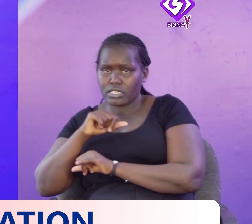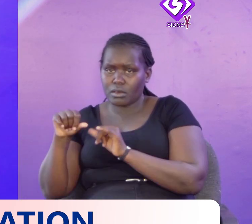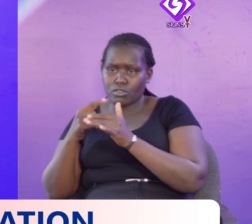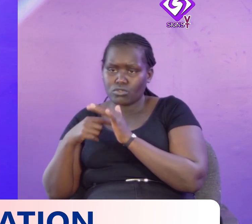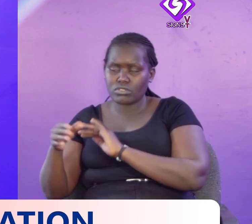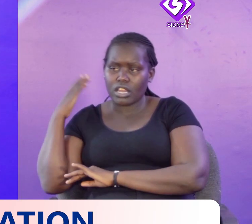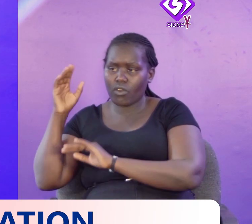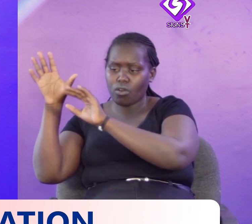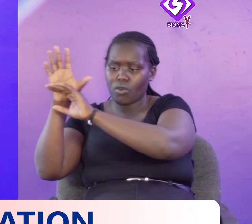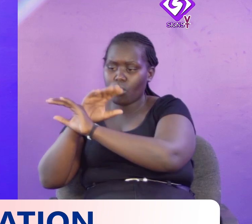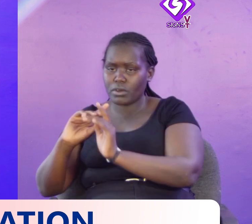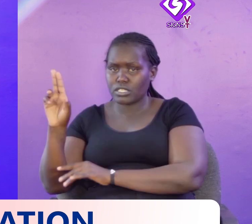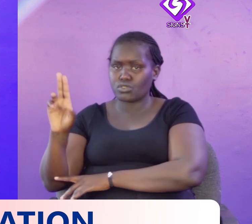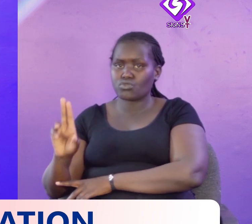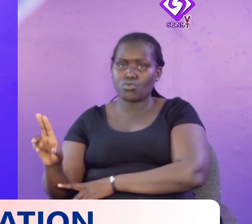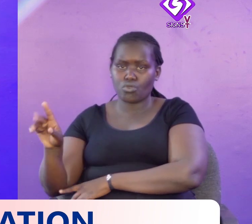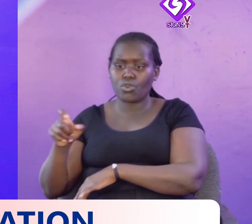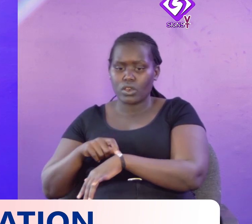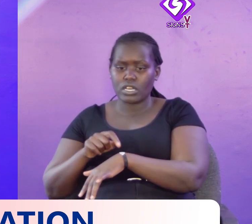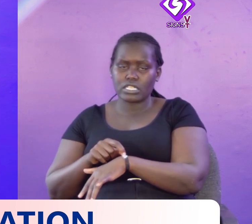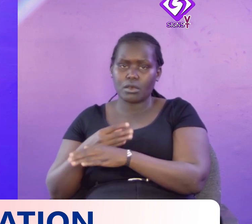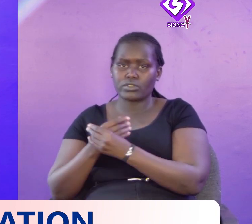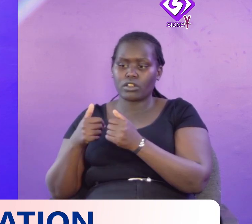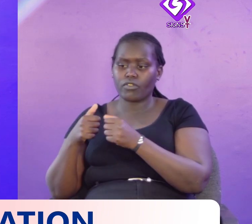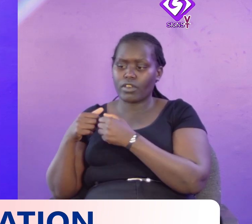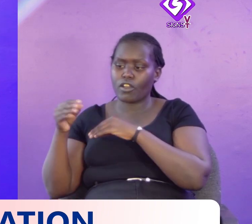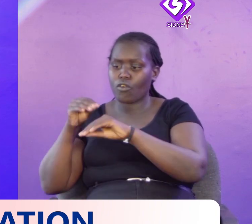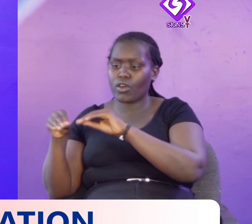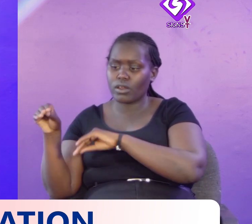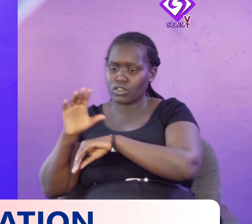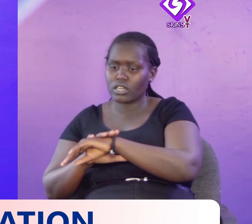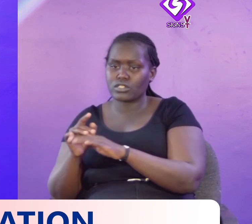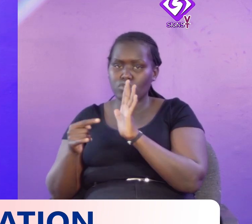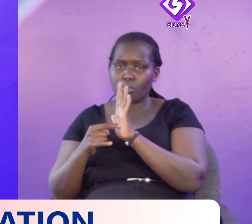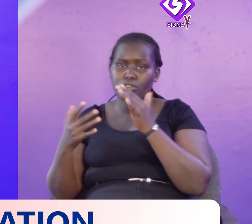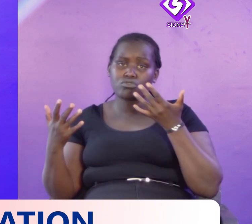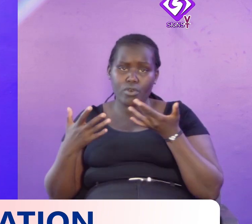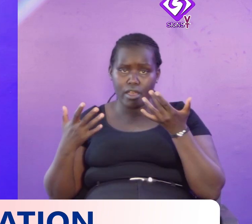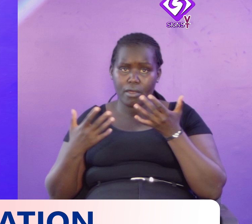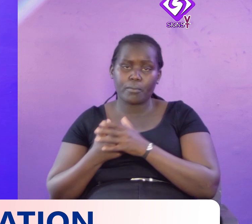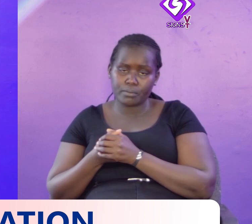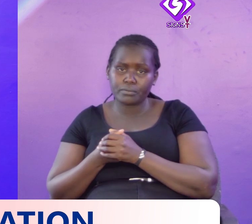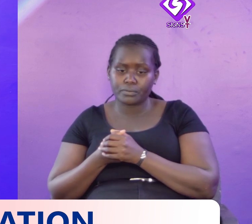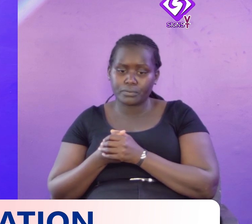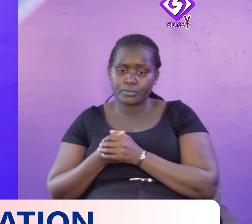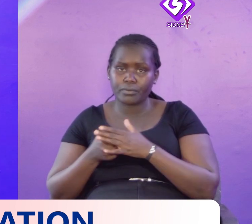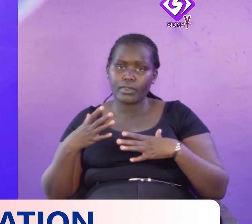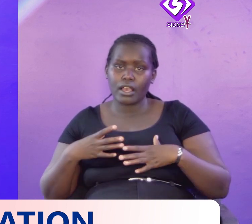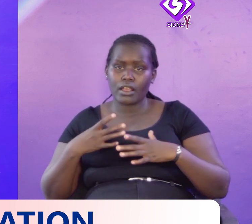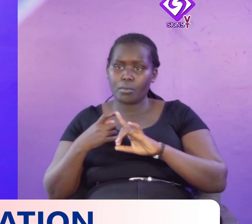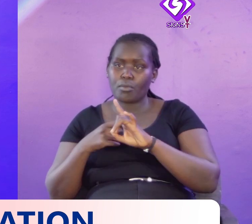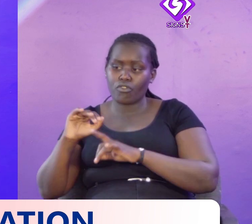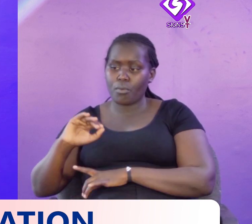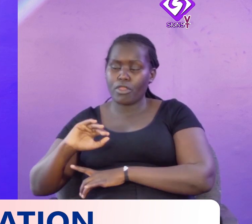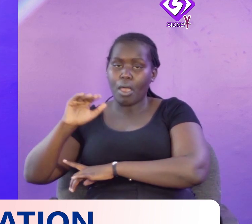Uhuru Kenyatta. Do you remember when he was dealing with corruption? He said he reached a point and the people from the